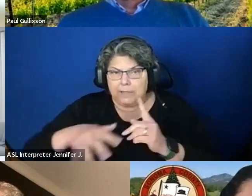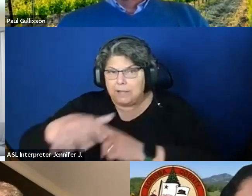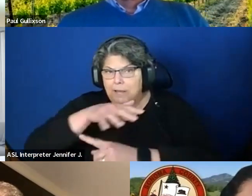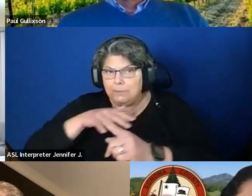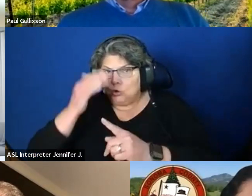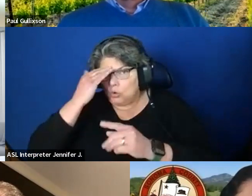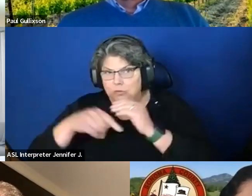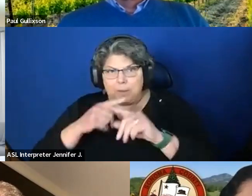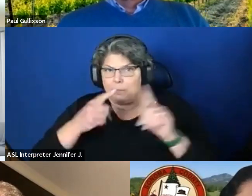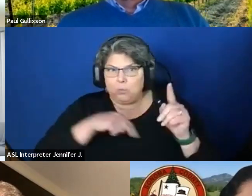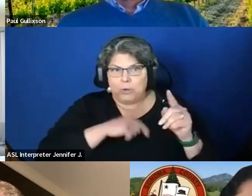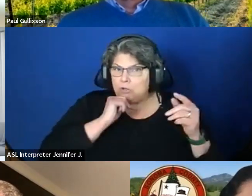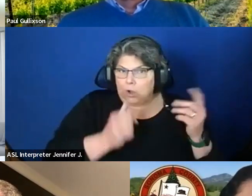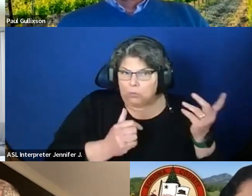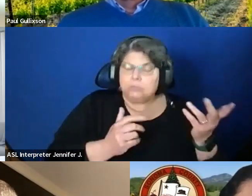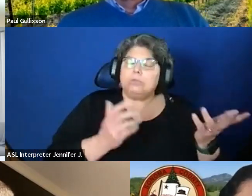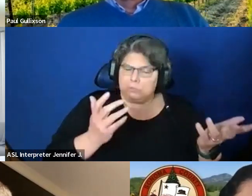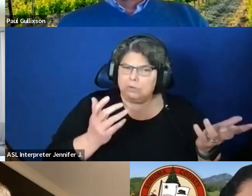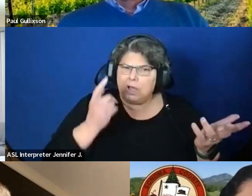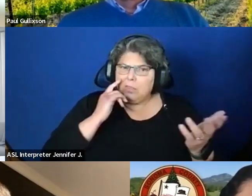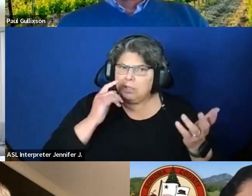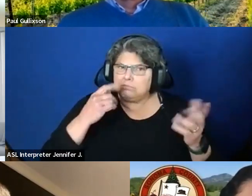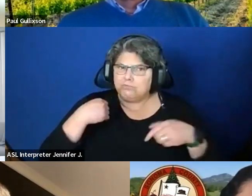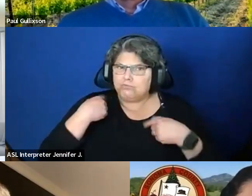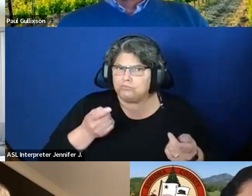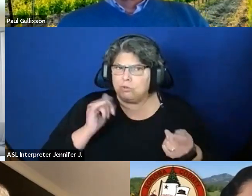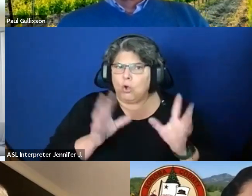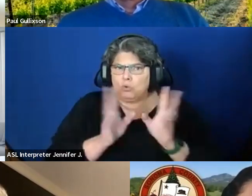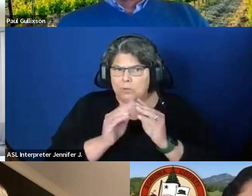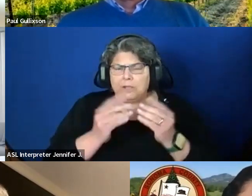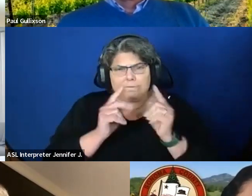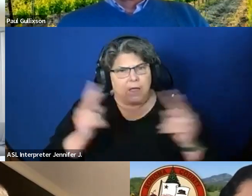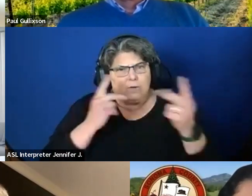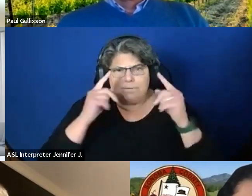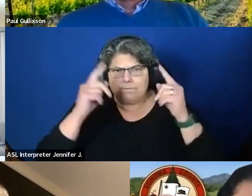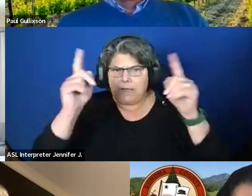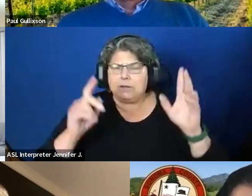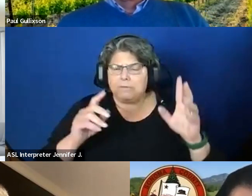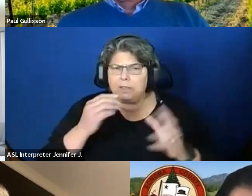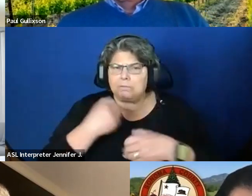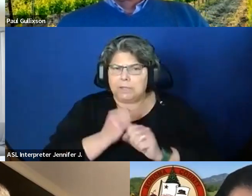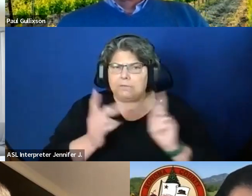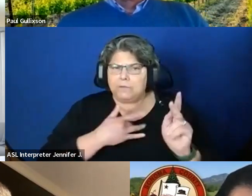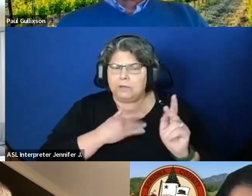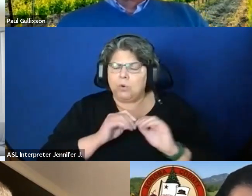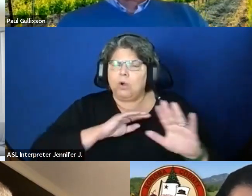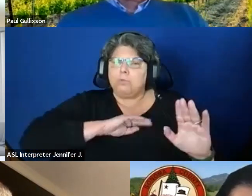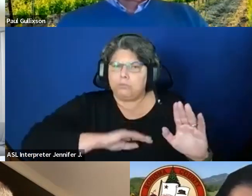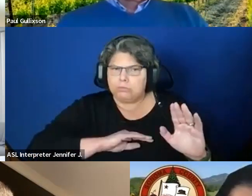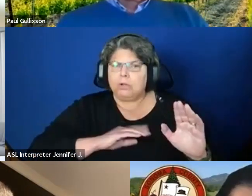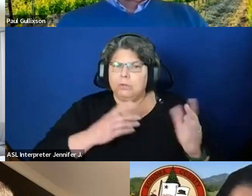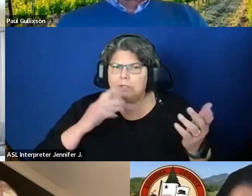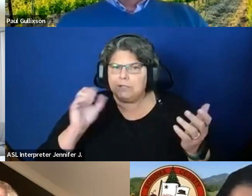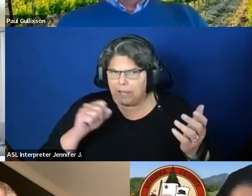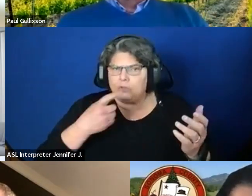be. And I think those have been effective. Those have been effective in making in helping give reassurance that people are serious about